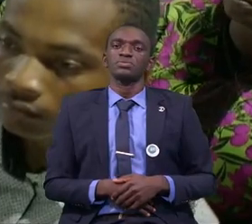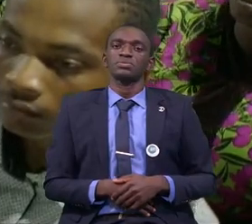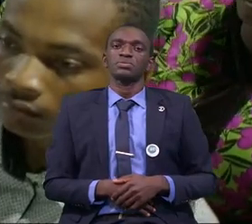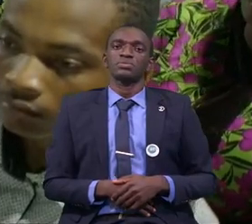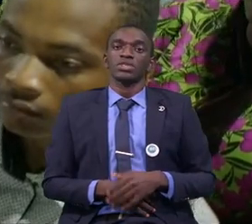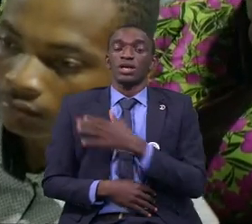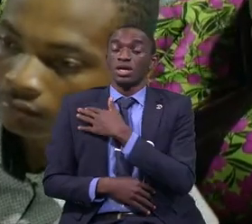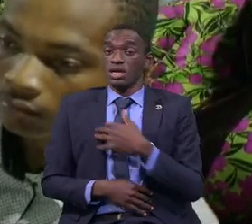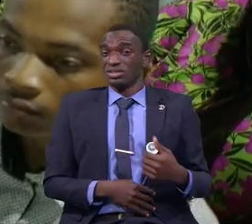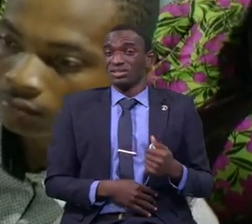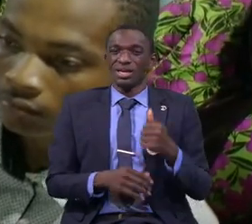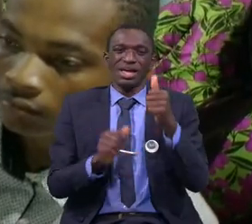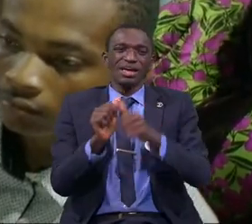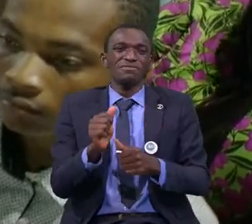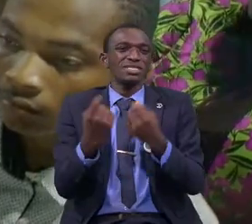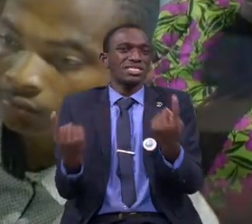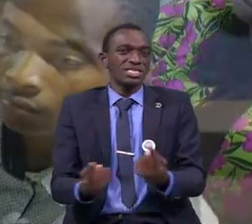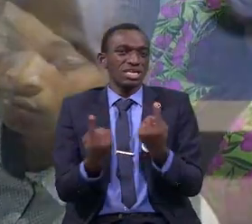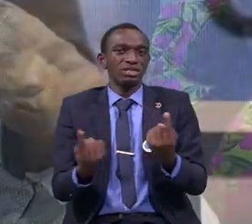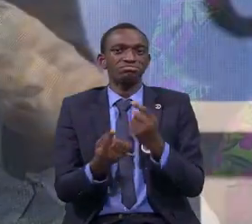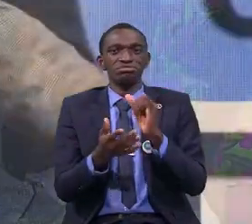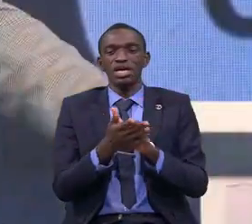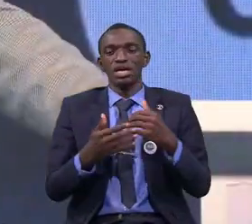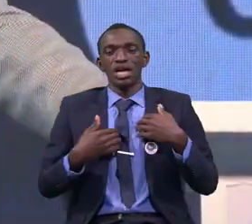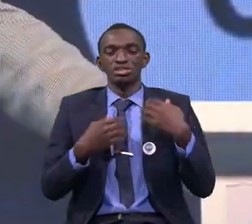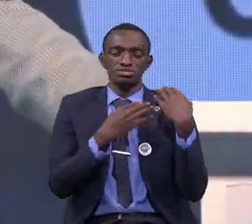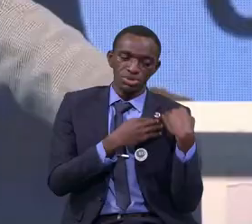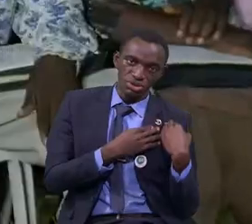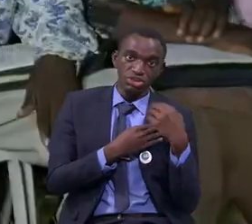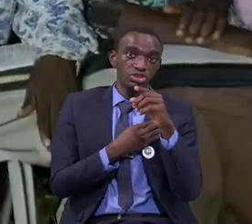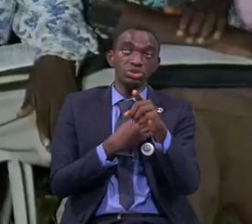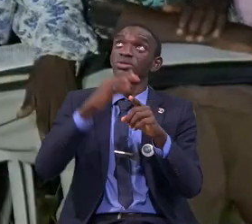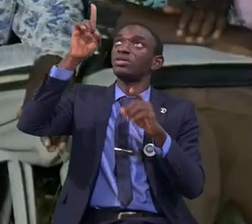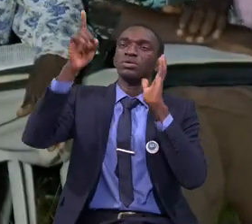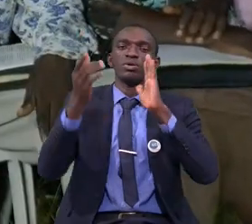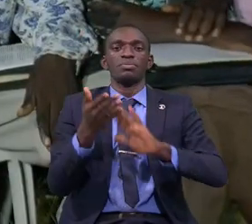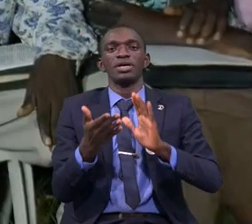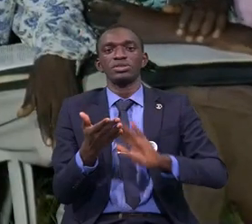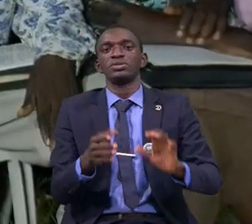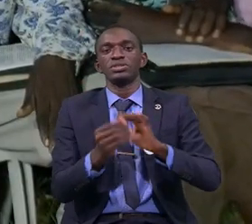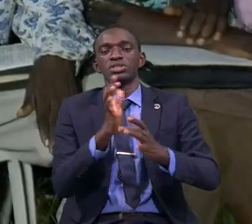And every sin that had burdened you, the Lord will pardon.